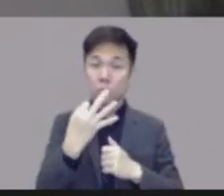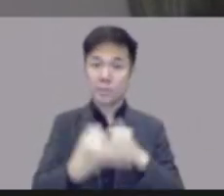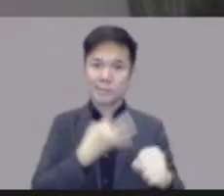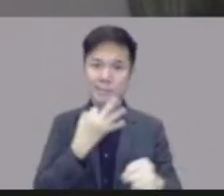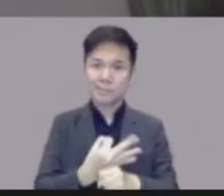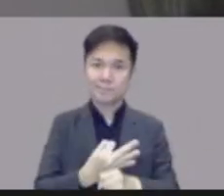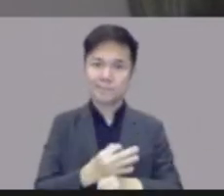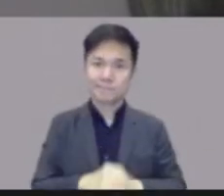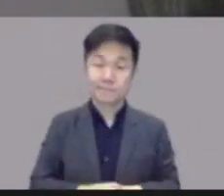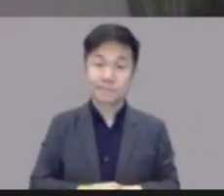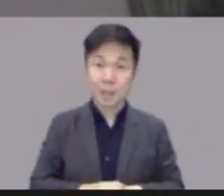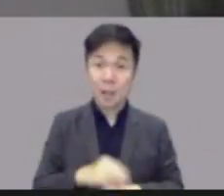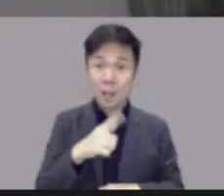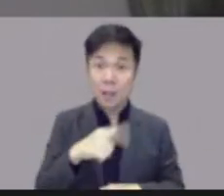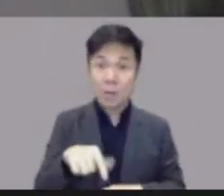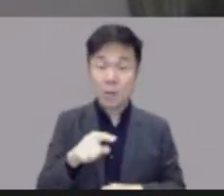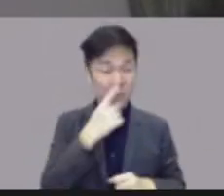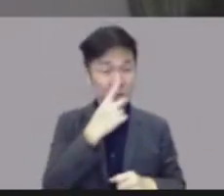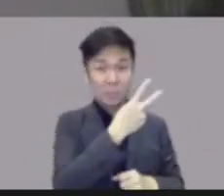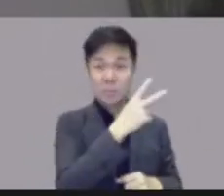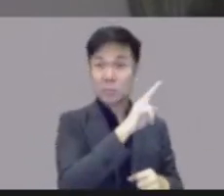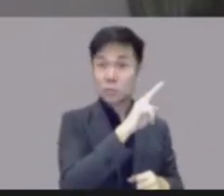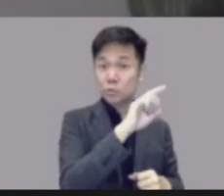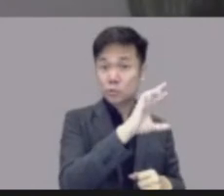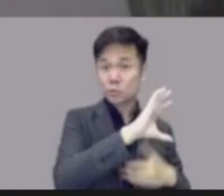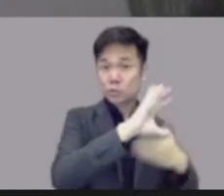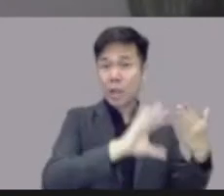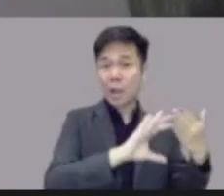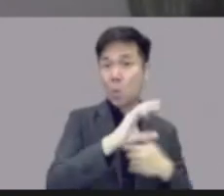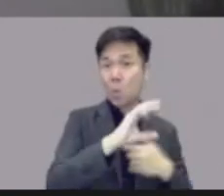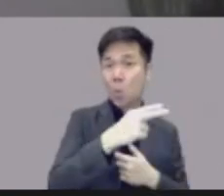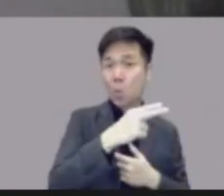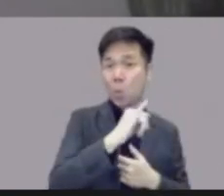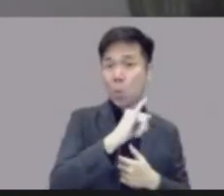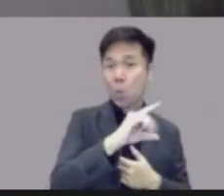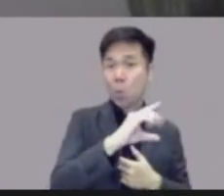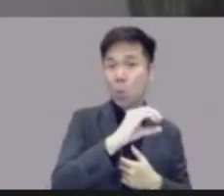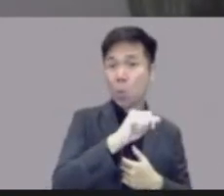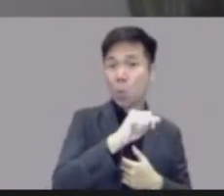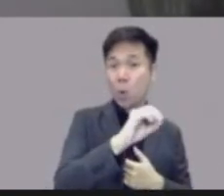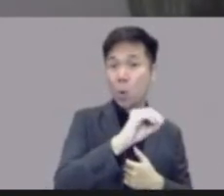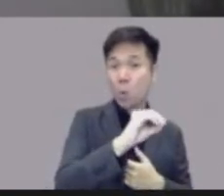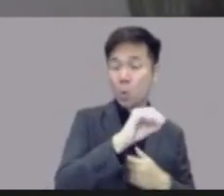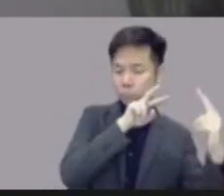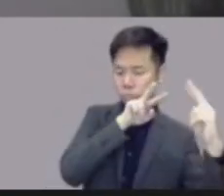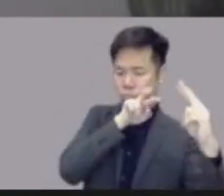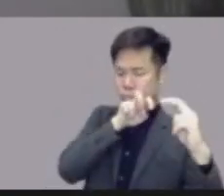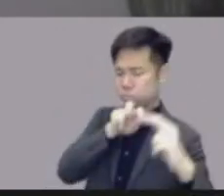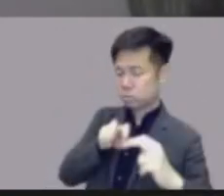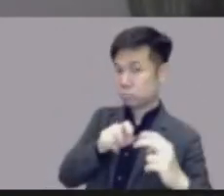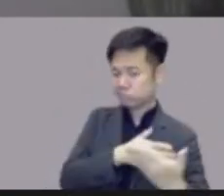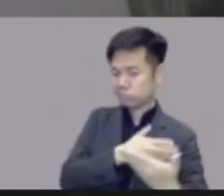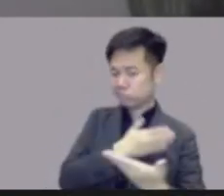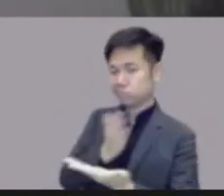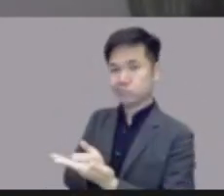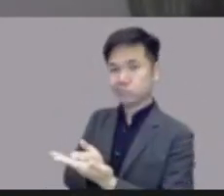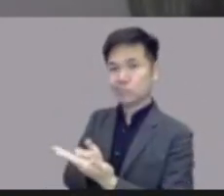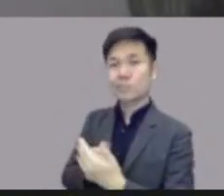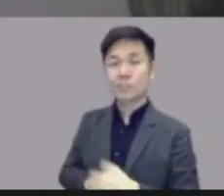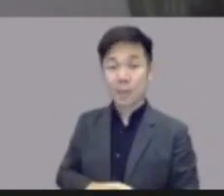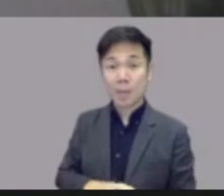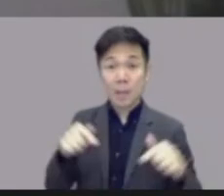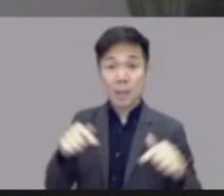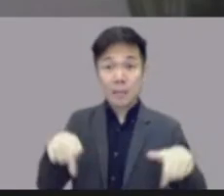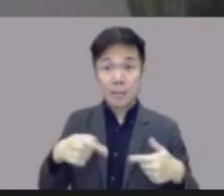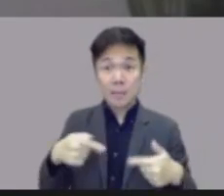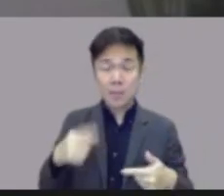and climate crisis by cleaning the air that we are breathing actually creates many multipliable multiplier effects this is